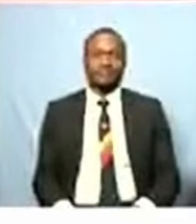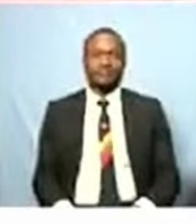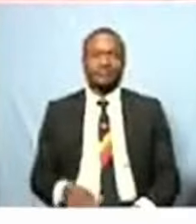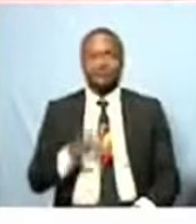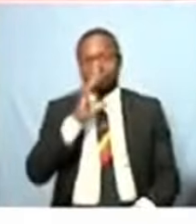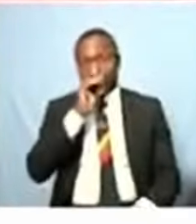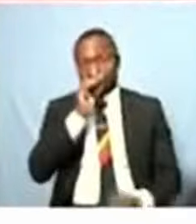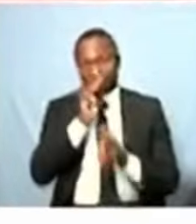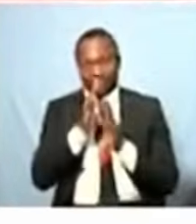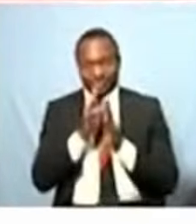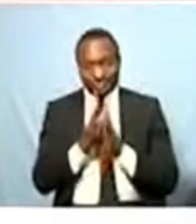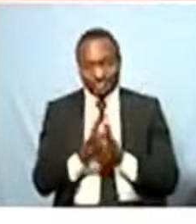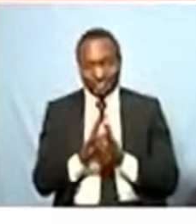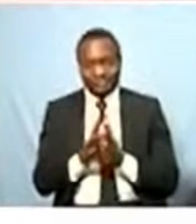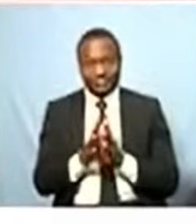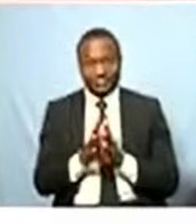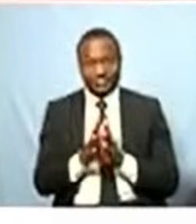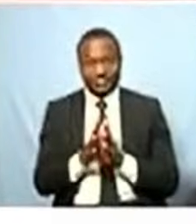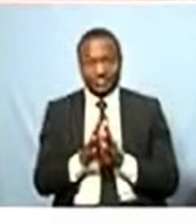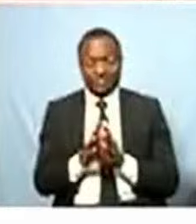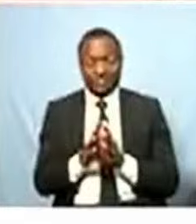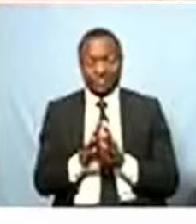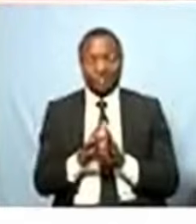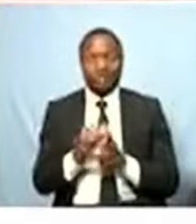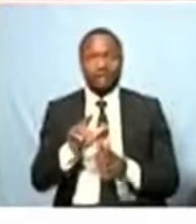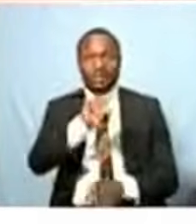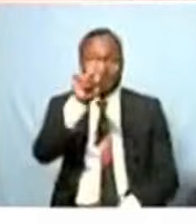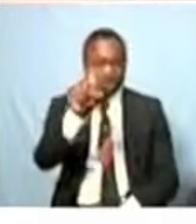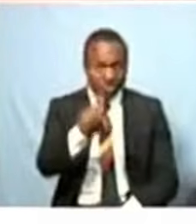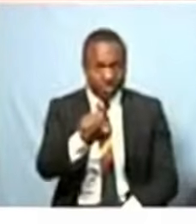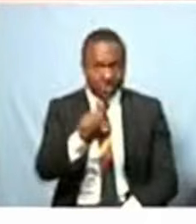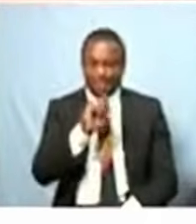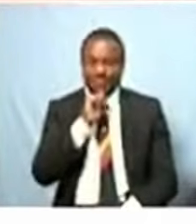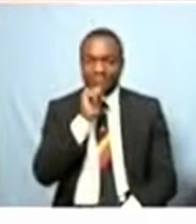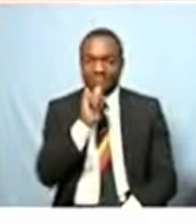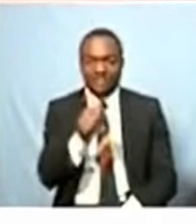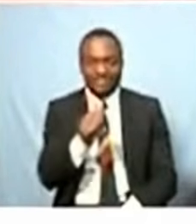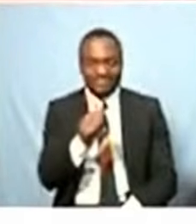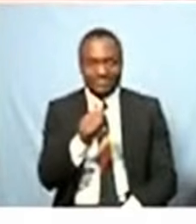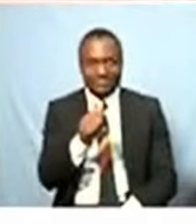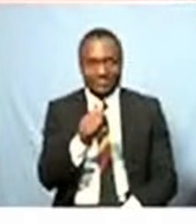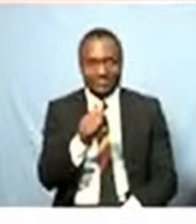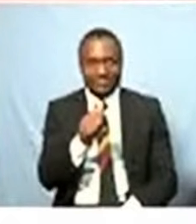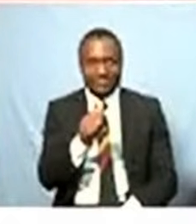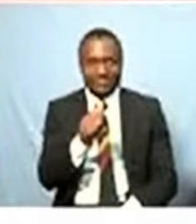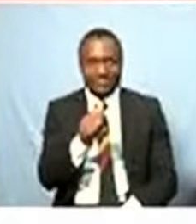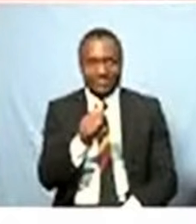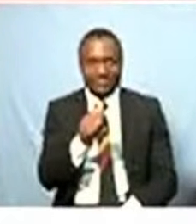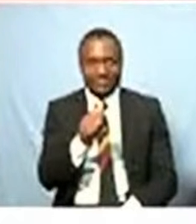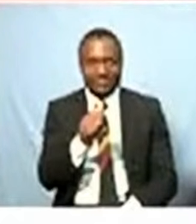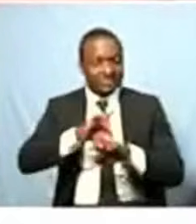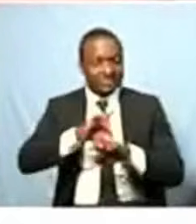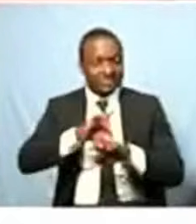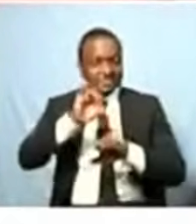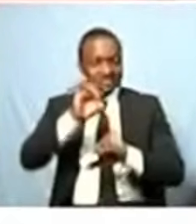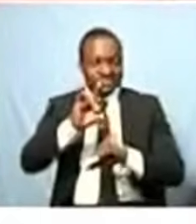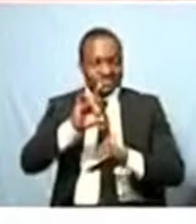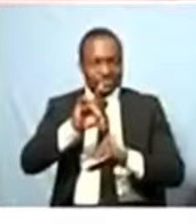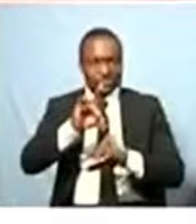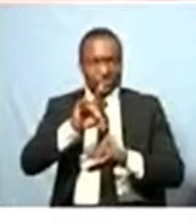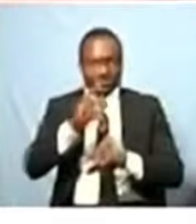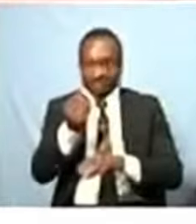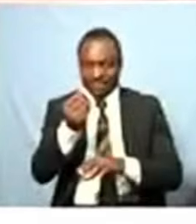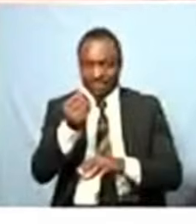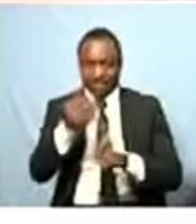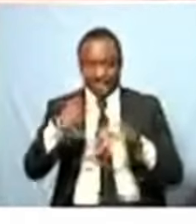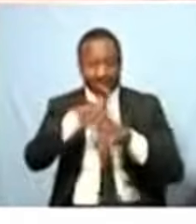Madam Speaker, the question did not hint on the costs that are involved.